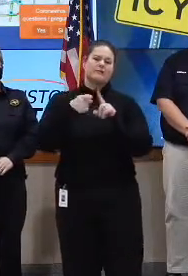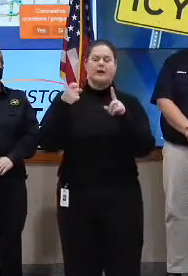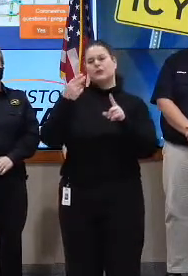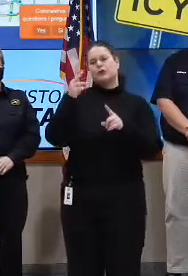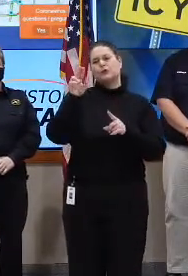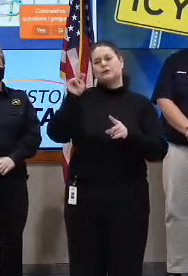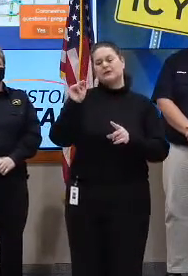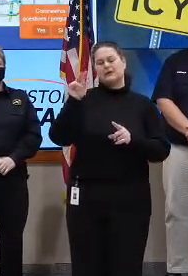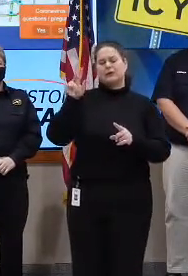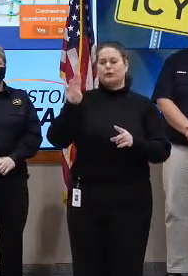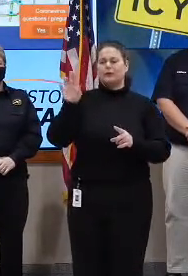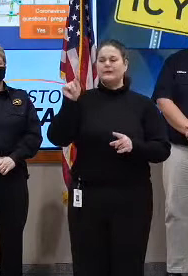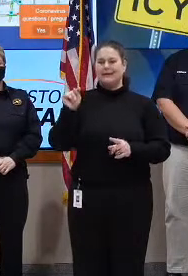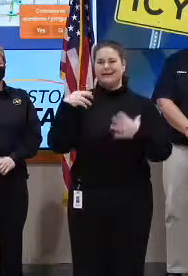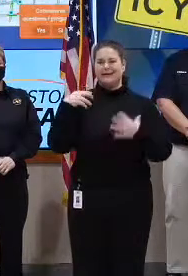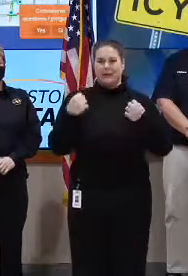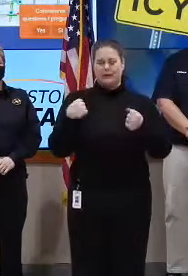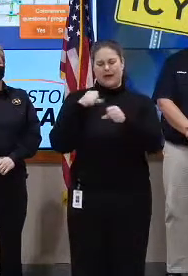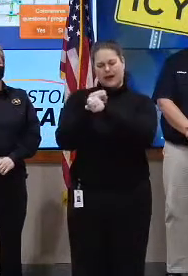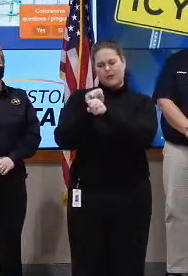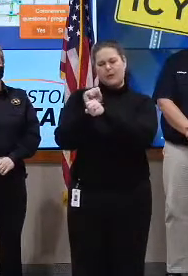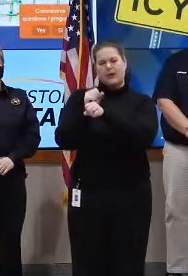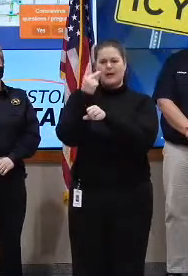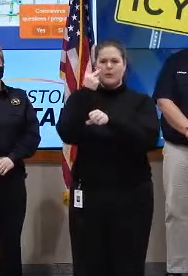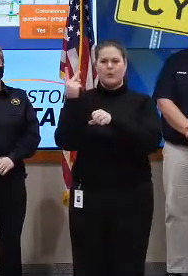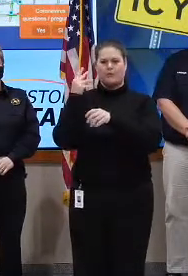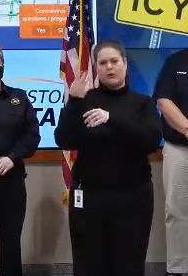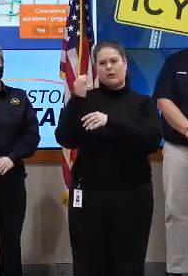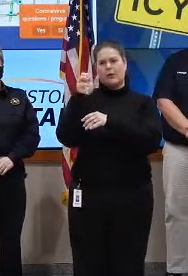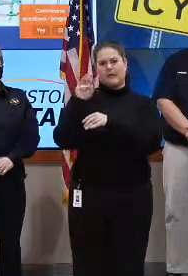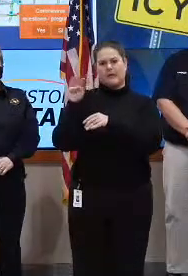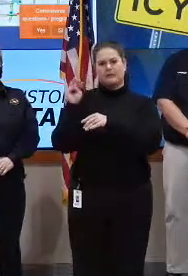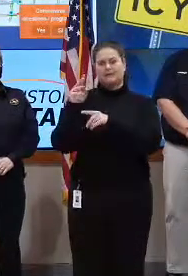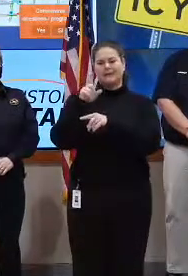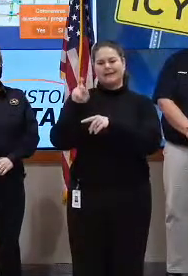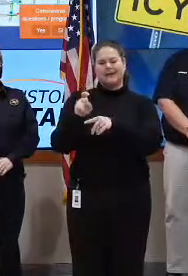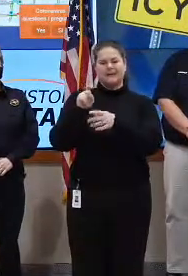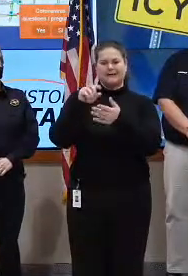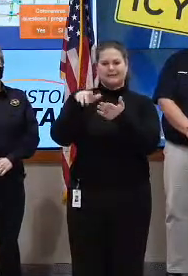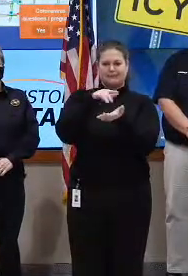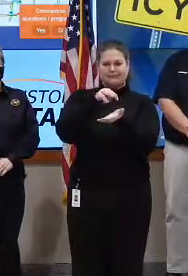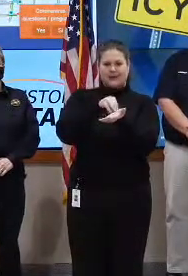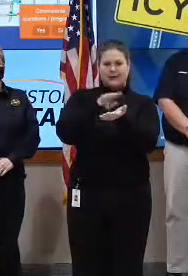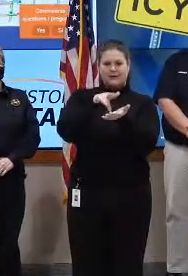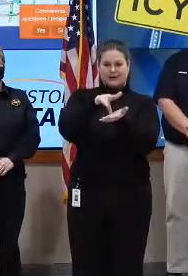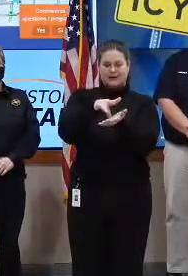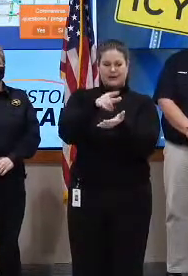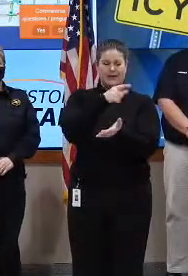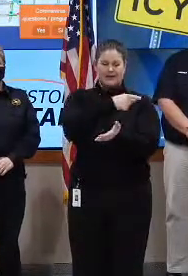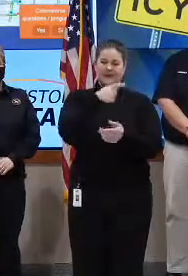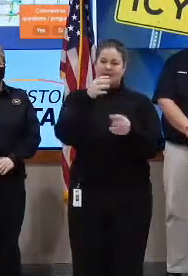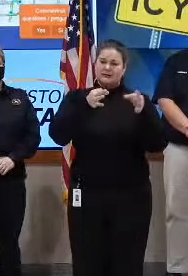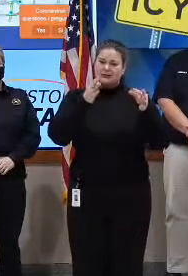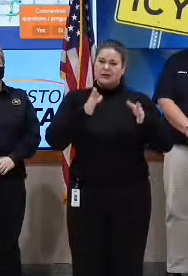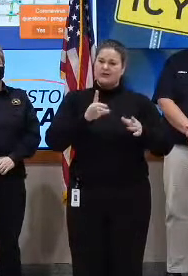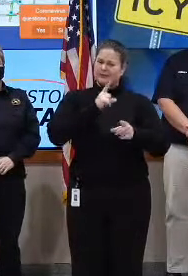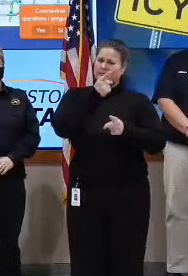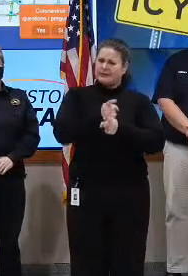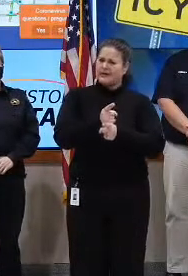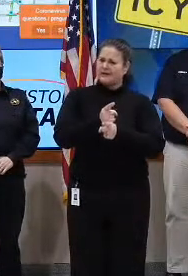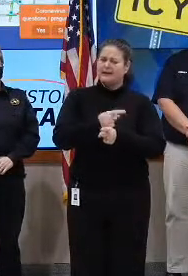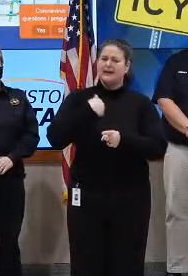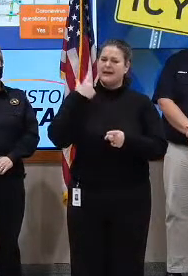Health, and I work at Memorial Hermann in the Texas Medical Center. And Judge Hidalgo is right. In no uncertain terms, this is a public